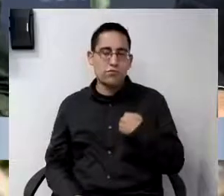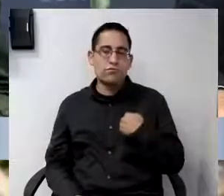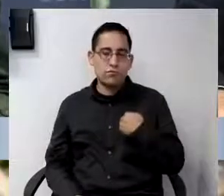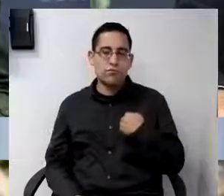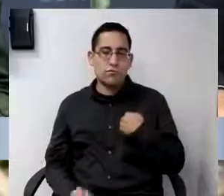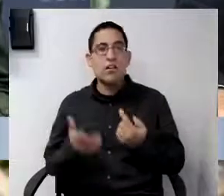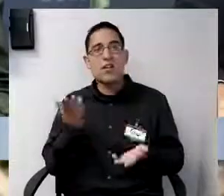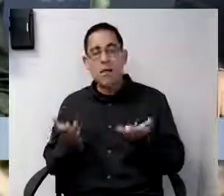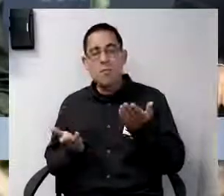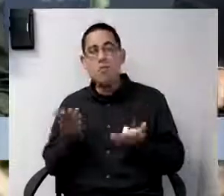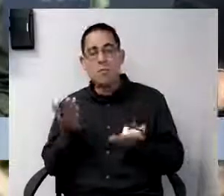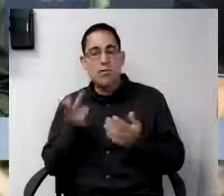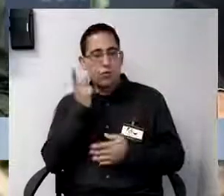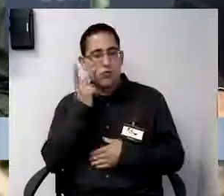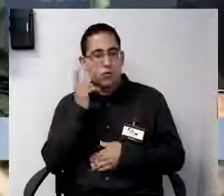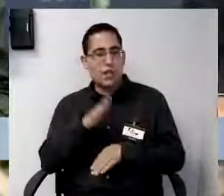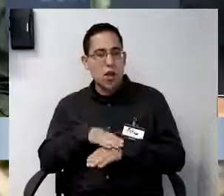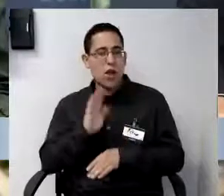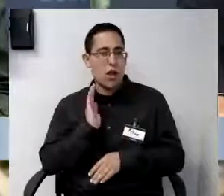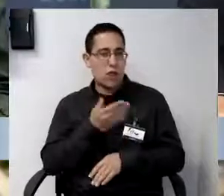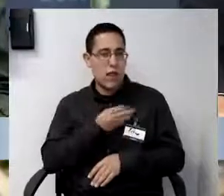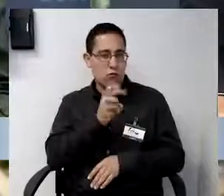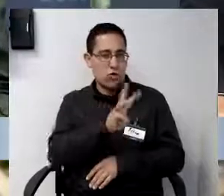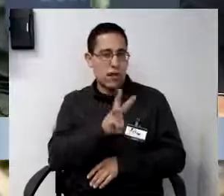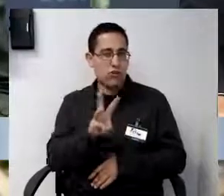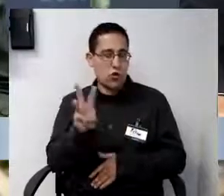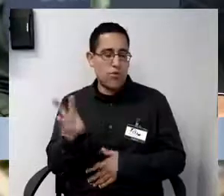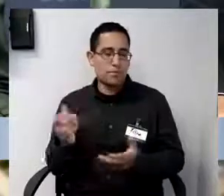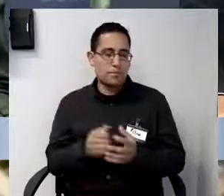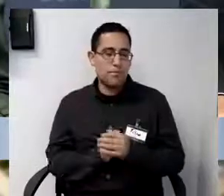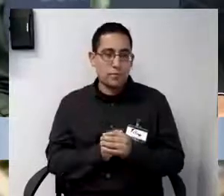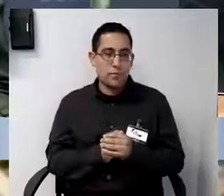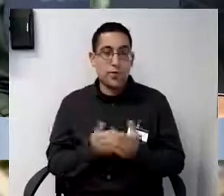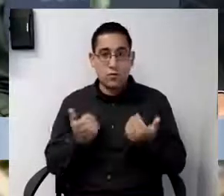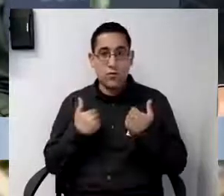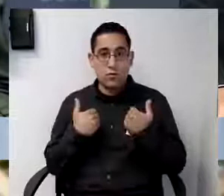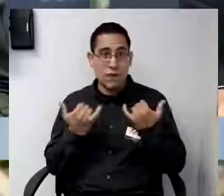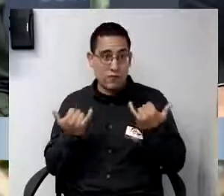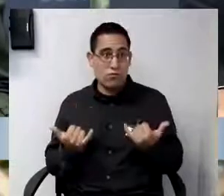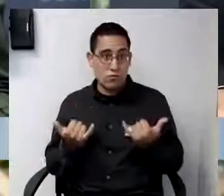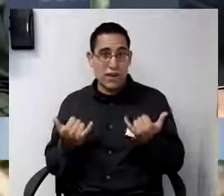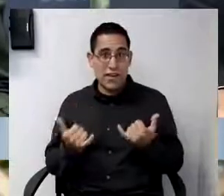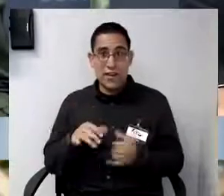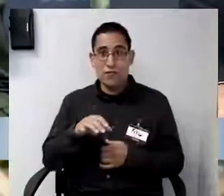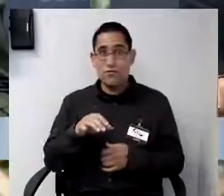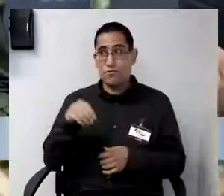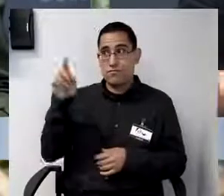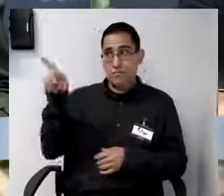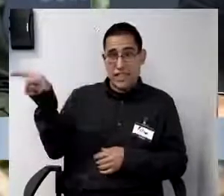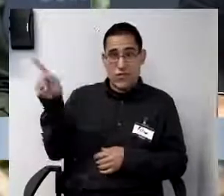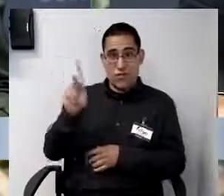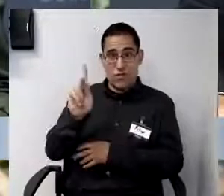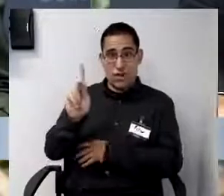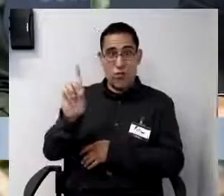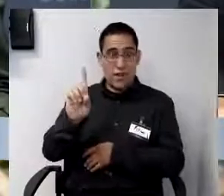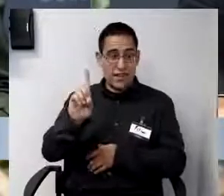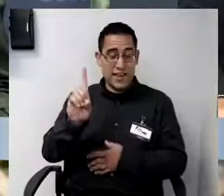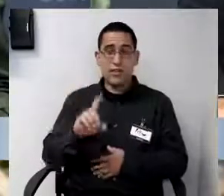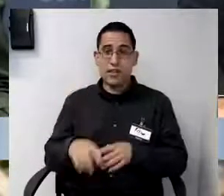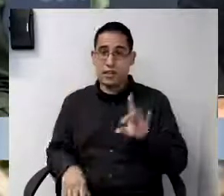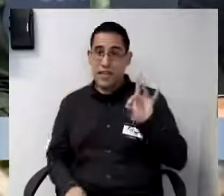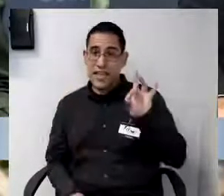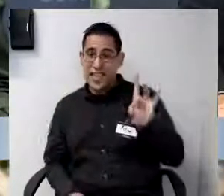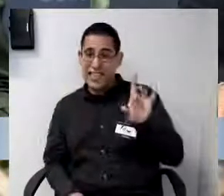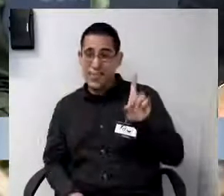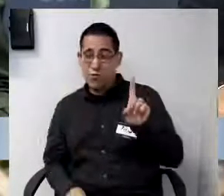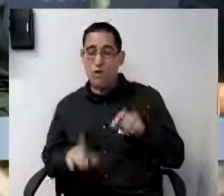on our dashboard. We have 81 positive COVID patients in-house right now, or this was as of 10:33